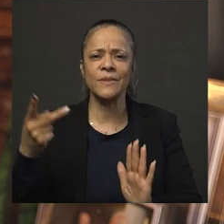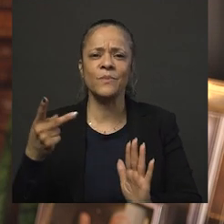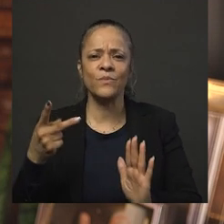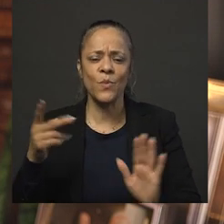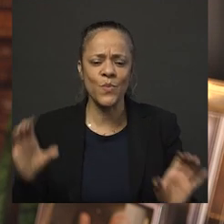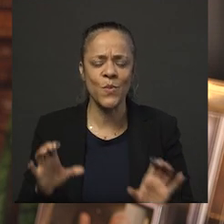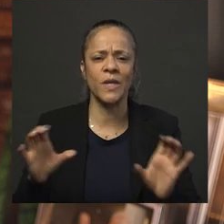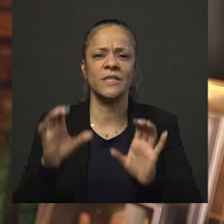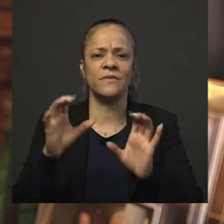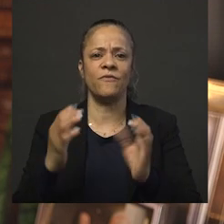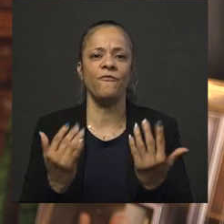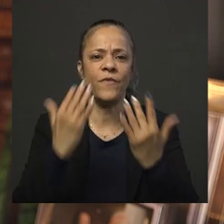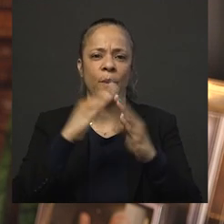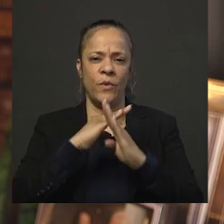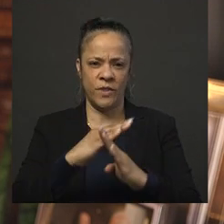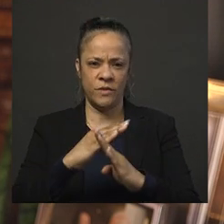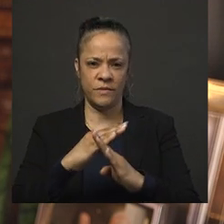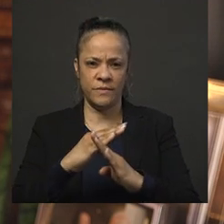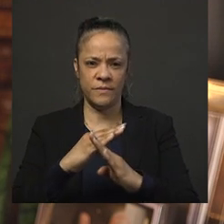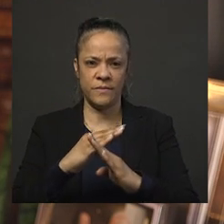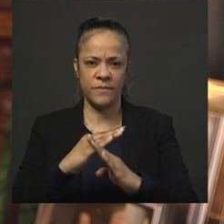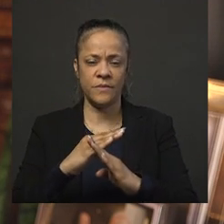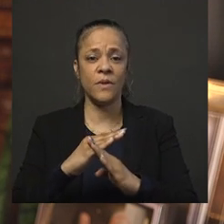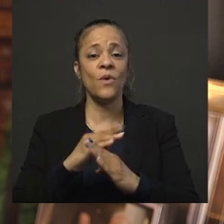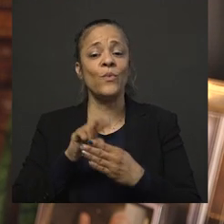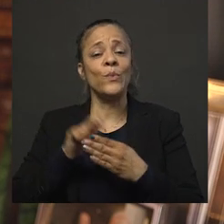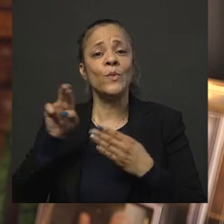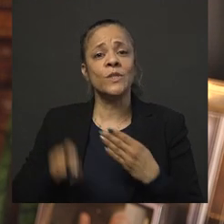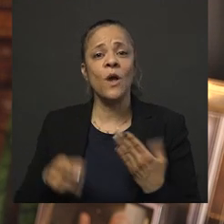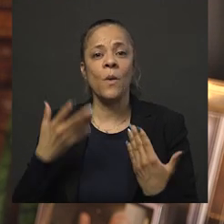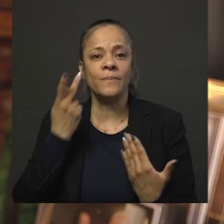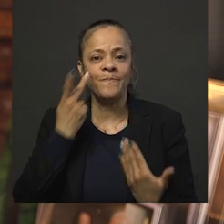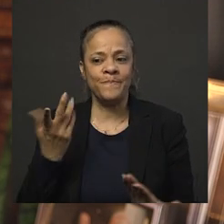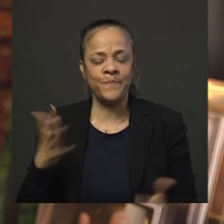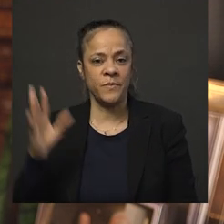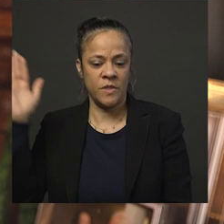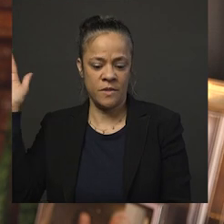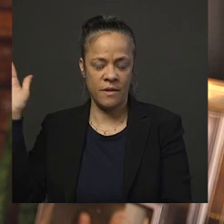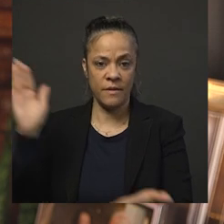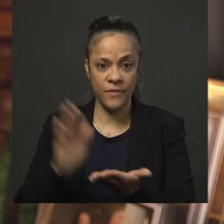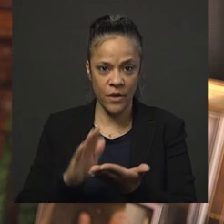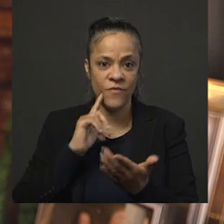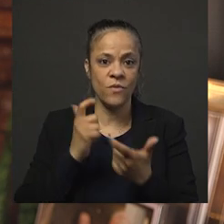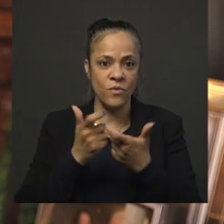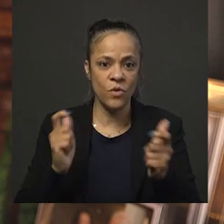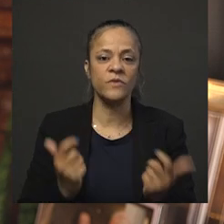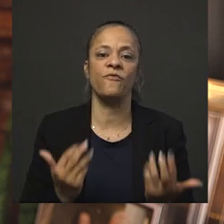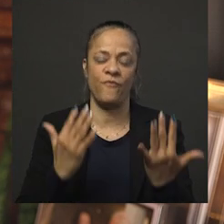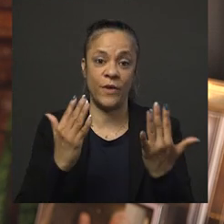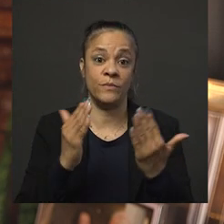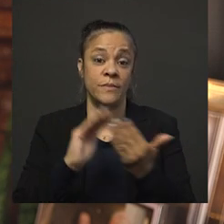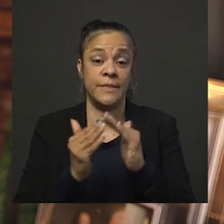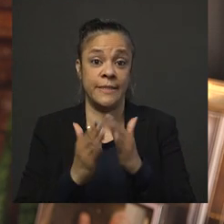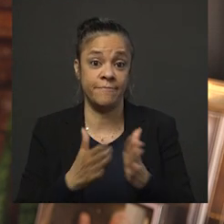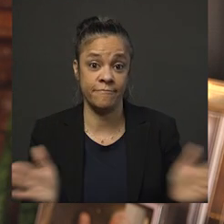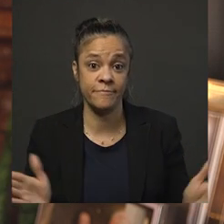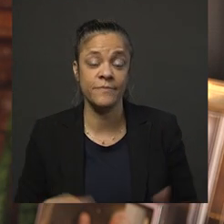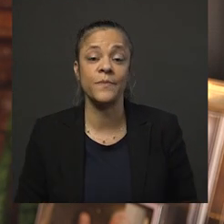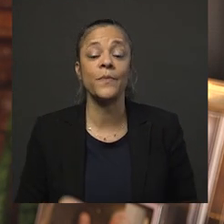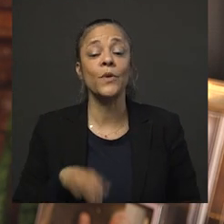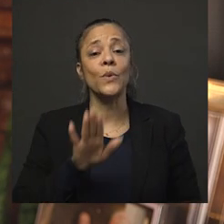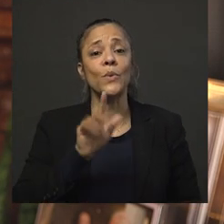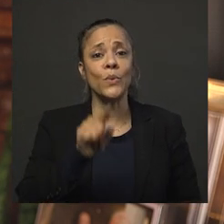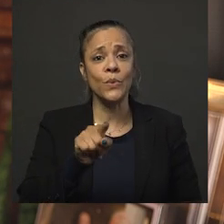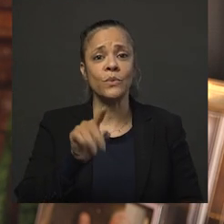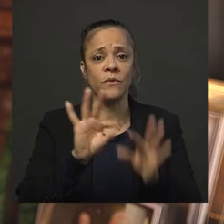a result, we've seen significant reductions in the number of large fires citywide. You and your family's safety will always be of